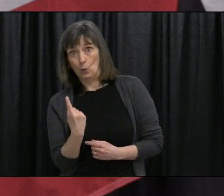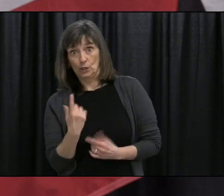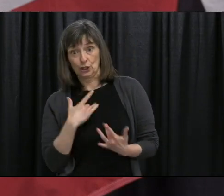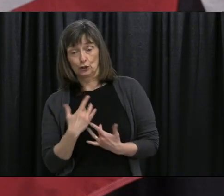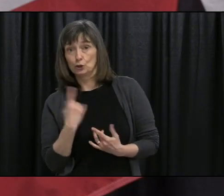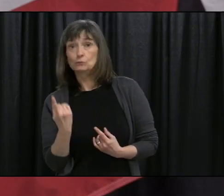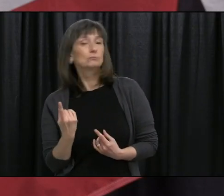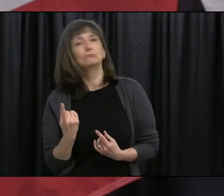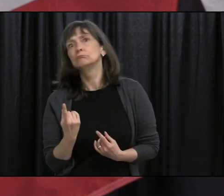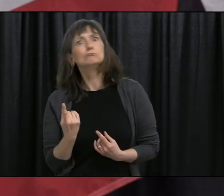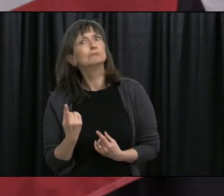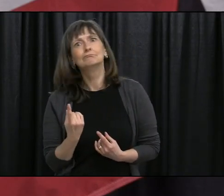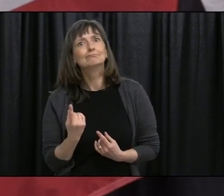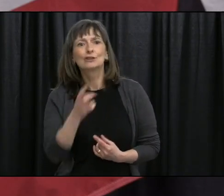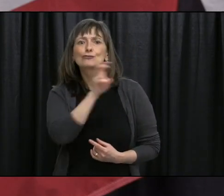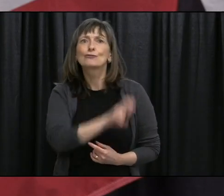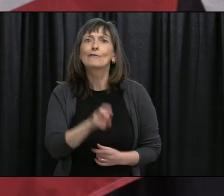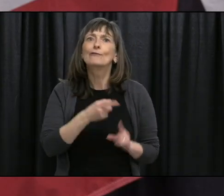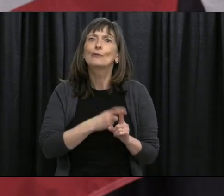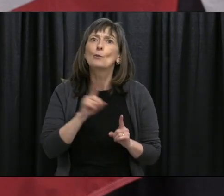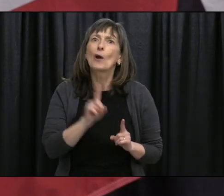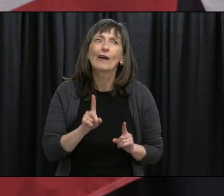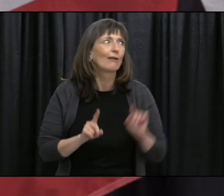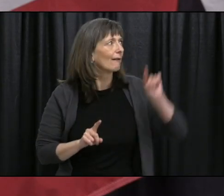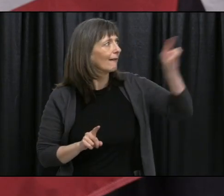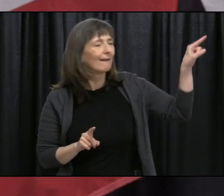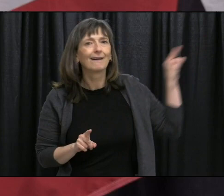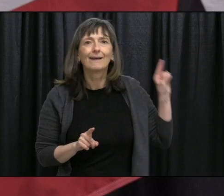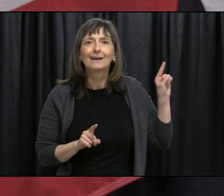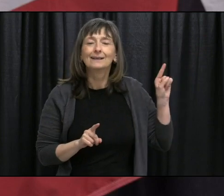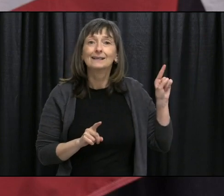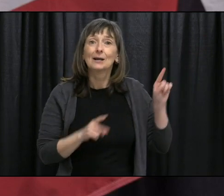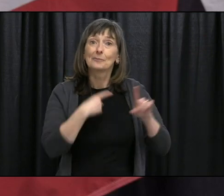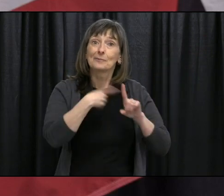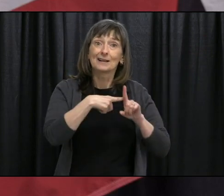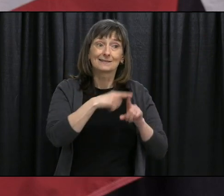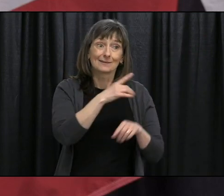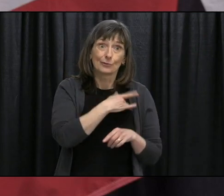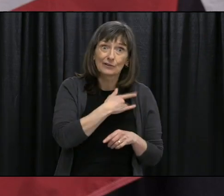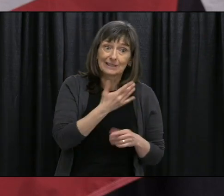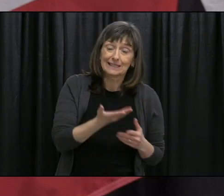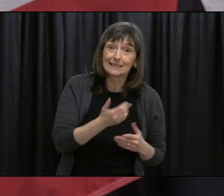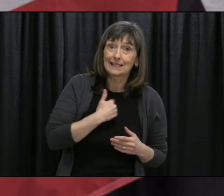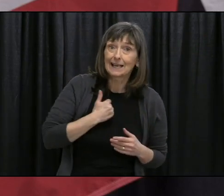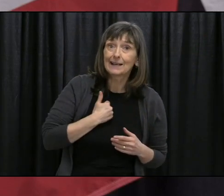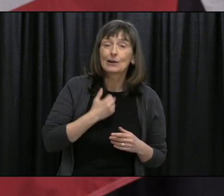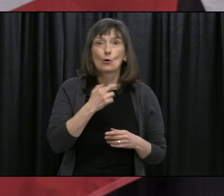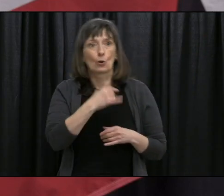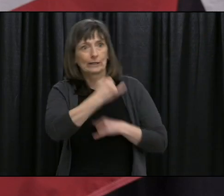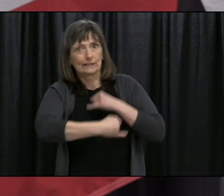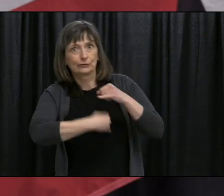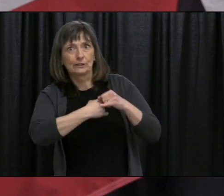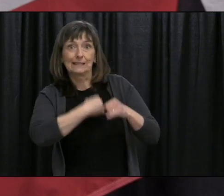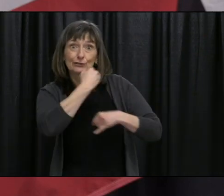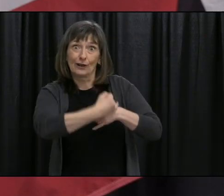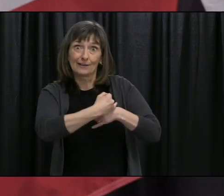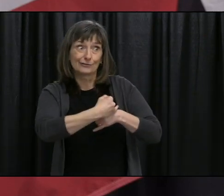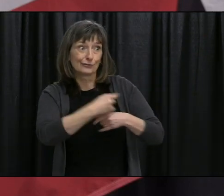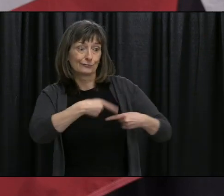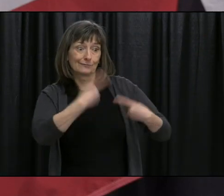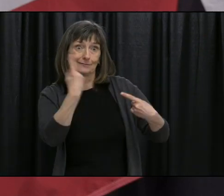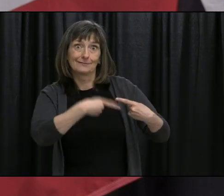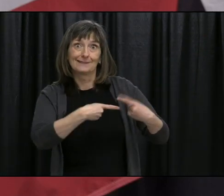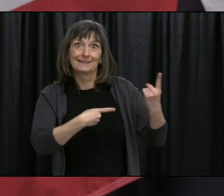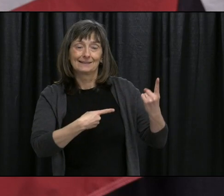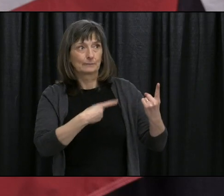where people will be traveling from. And also from the international side, it would require quite a bit of work with the federal government. I know there's an agreement